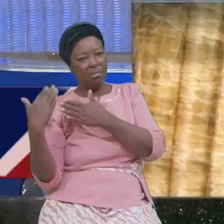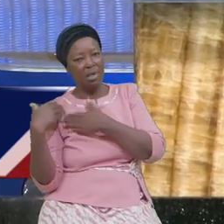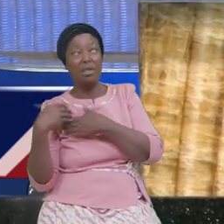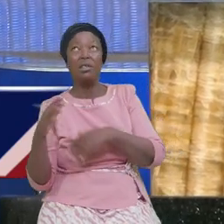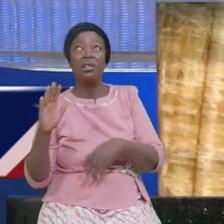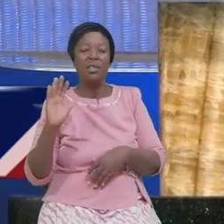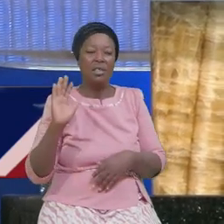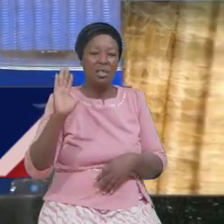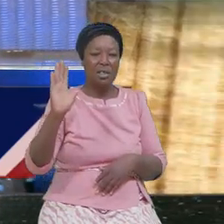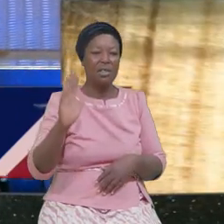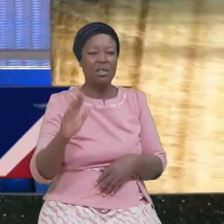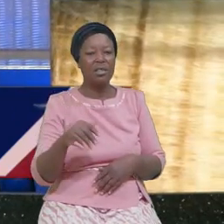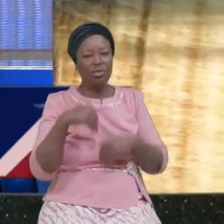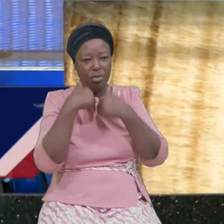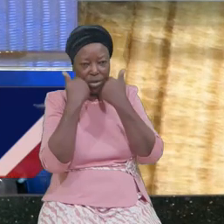reproach.